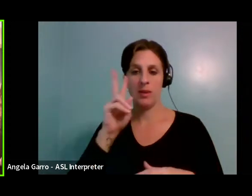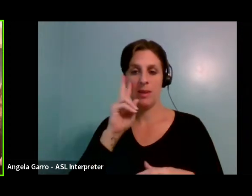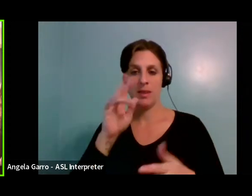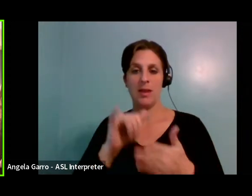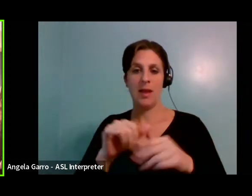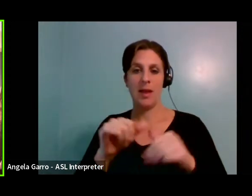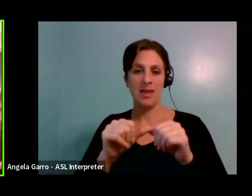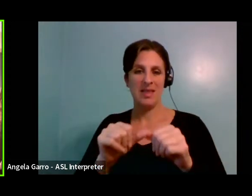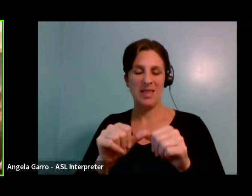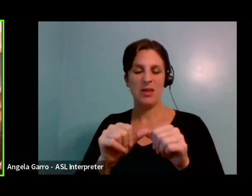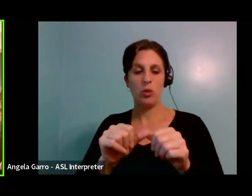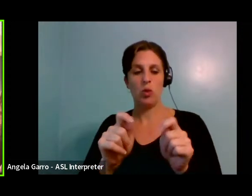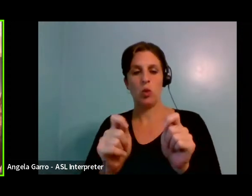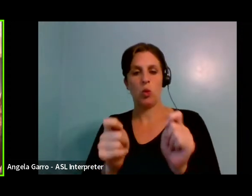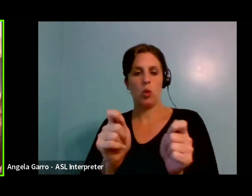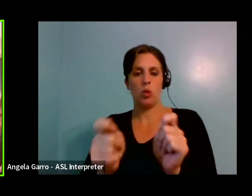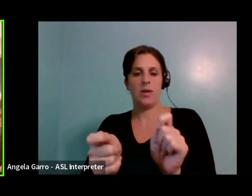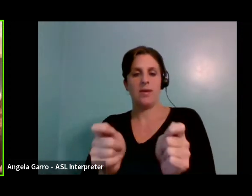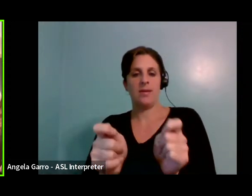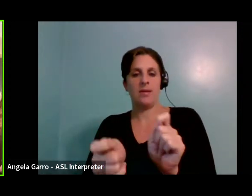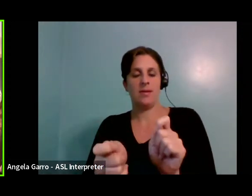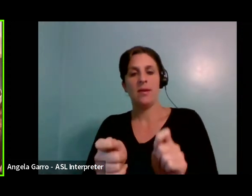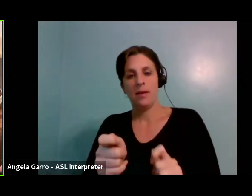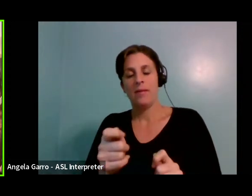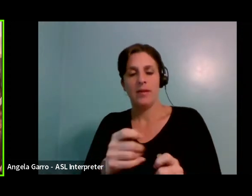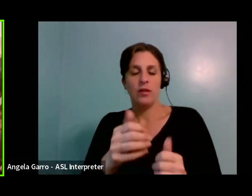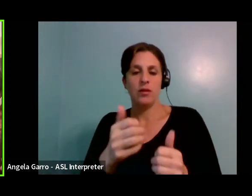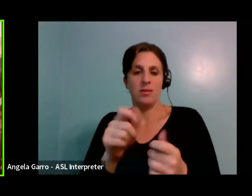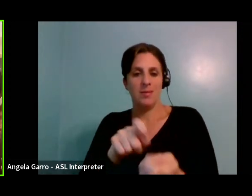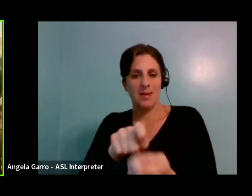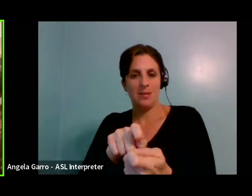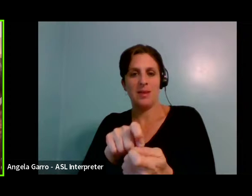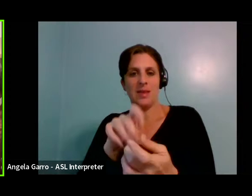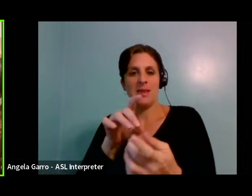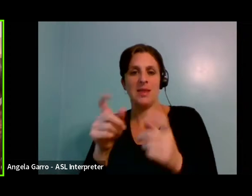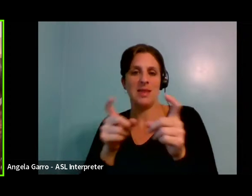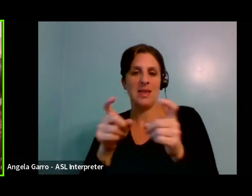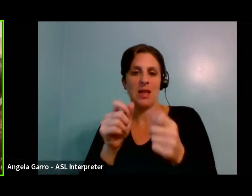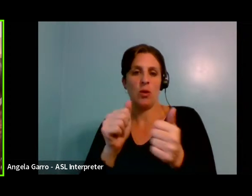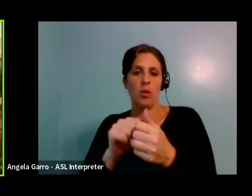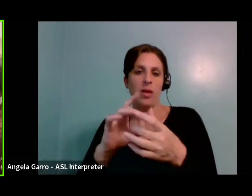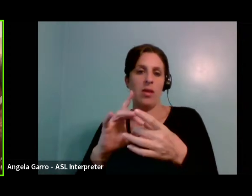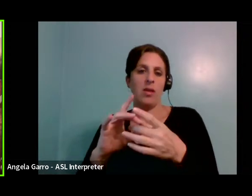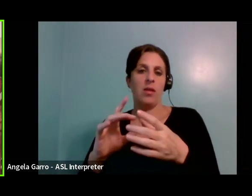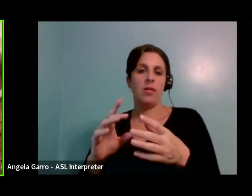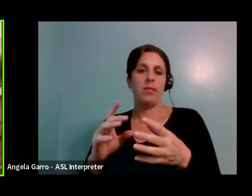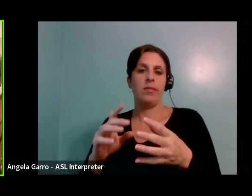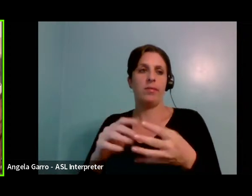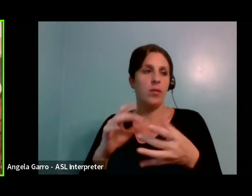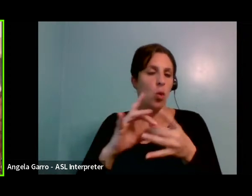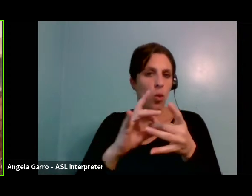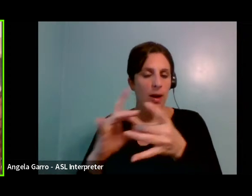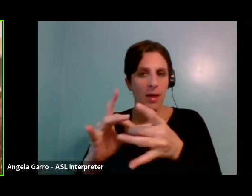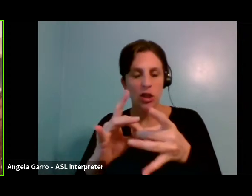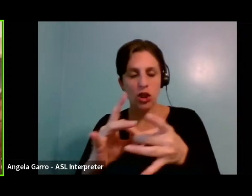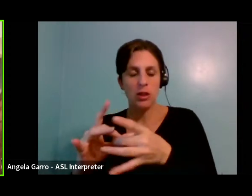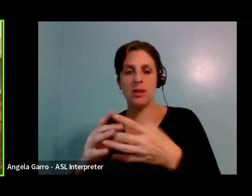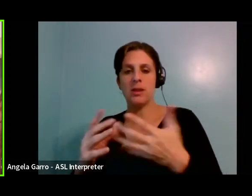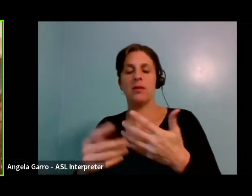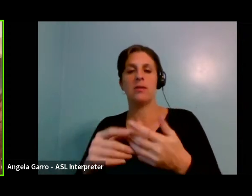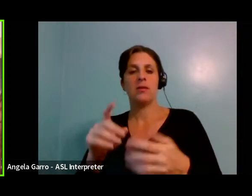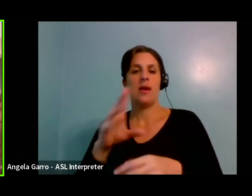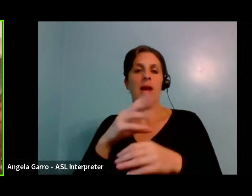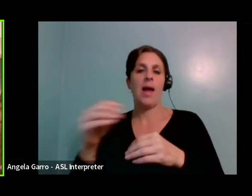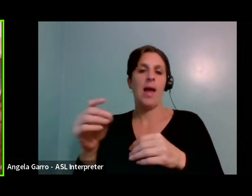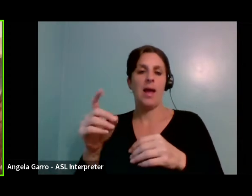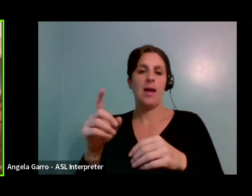of tweak it and particularly deal with the the coordination and the